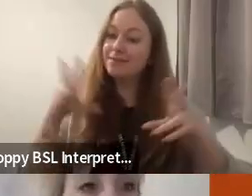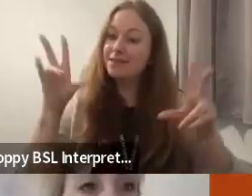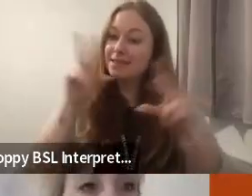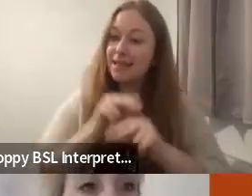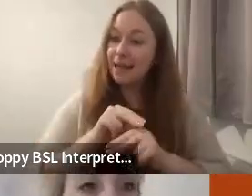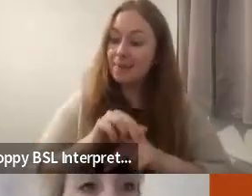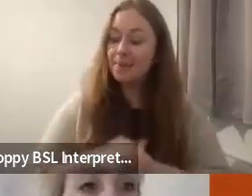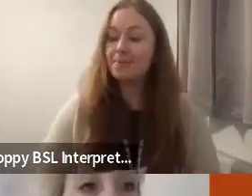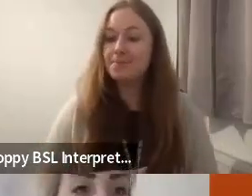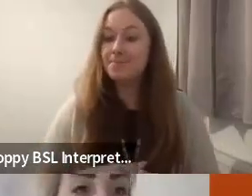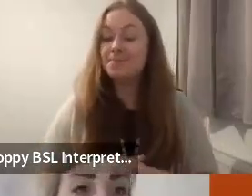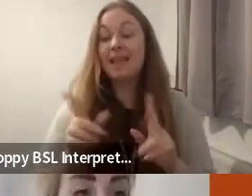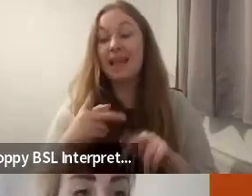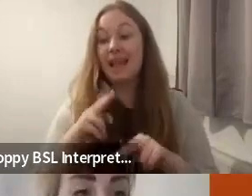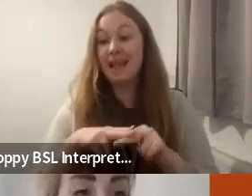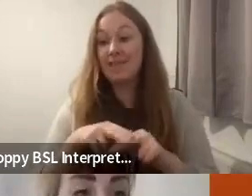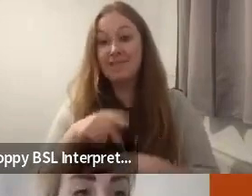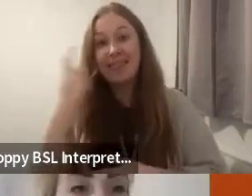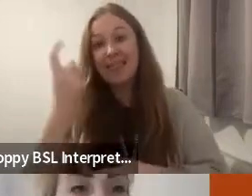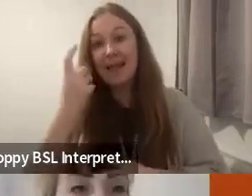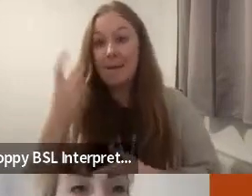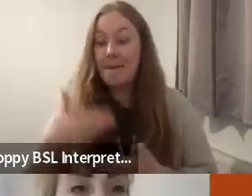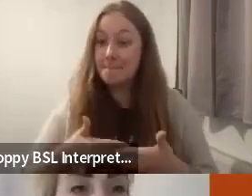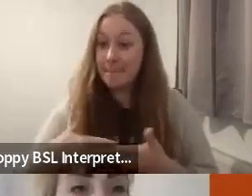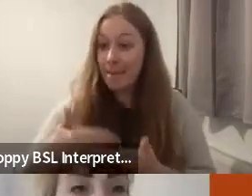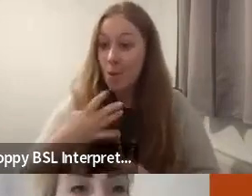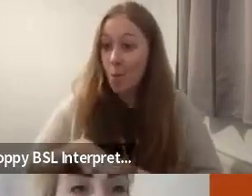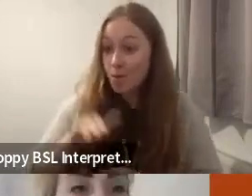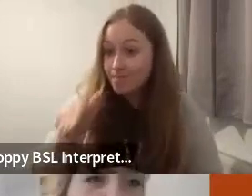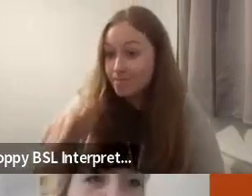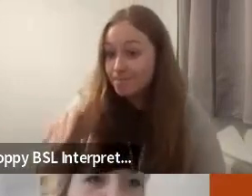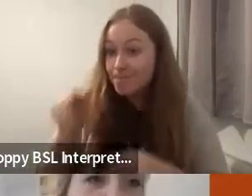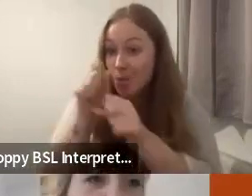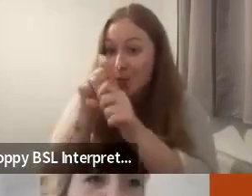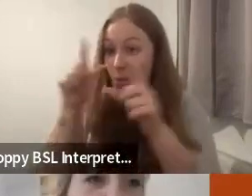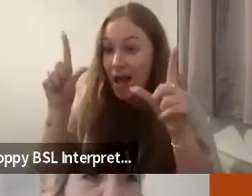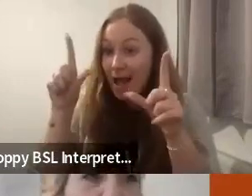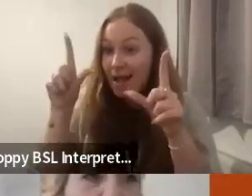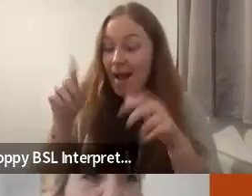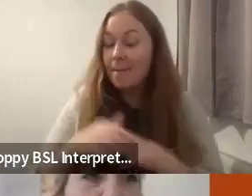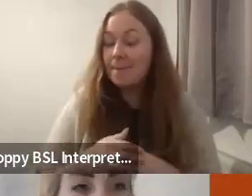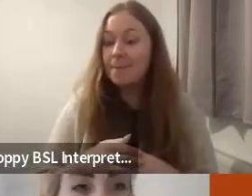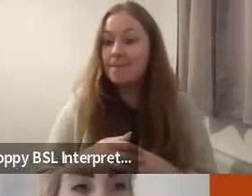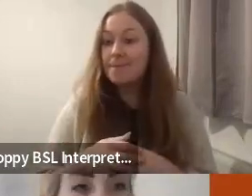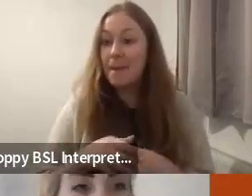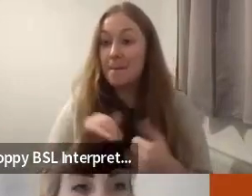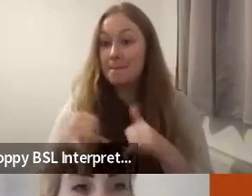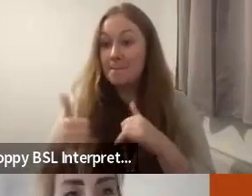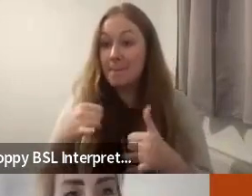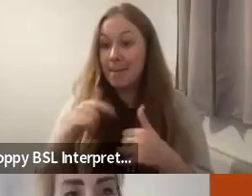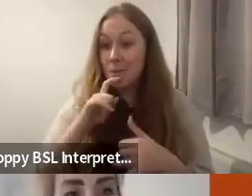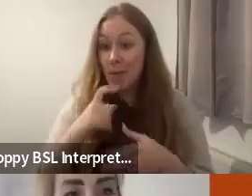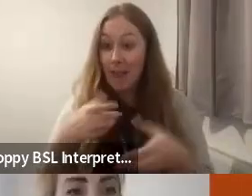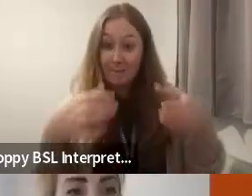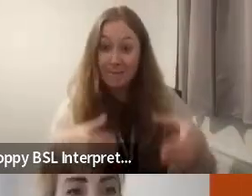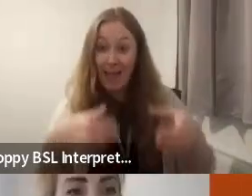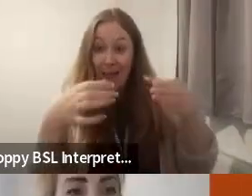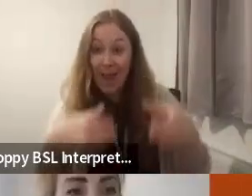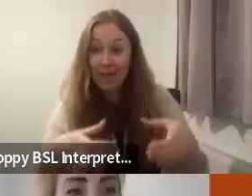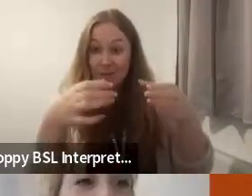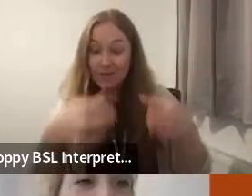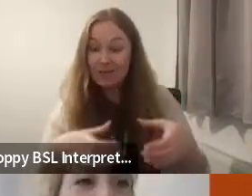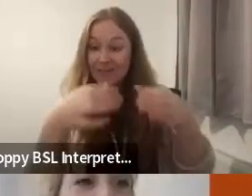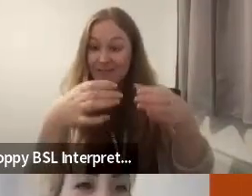If we think about a baby and we want to sort of wake them up, we want to help them to become a little bit more alert, we might bounce them on our knee, jumping up and